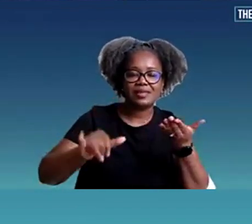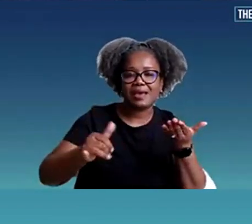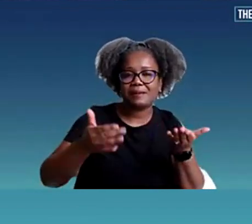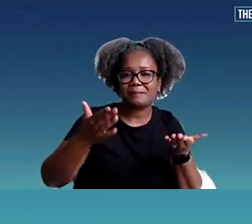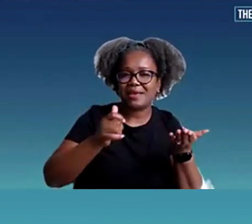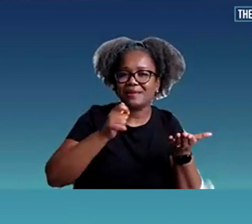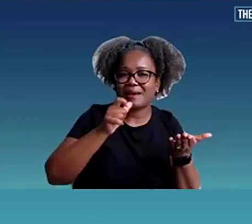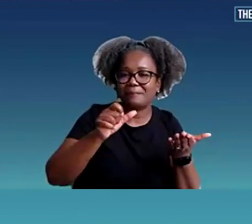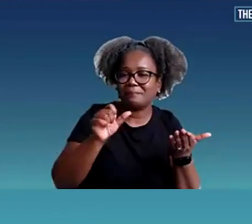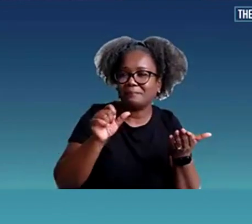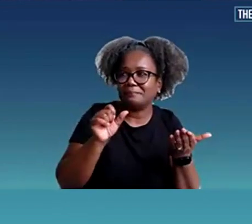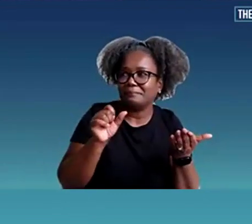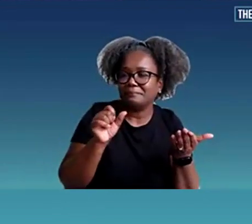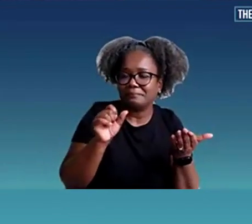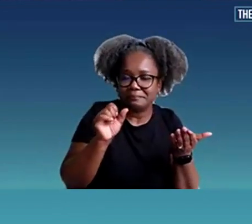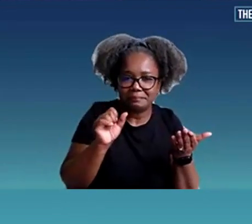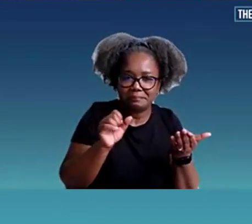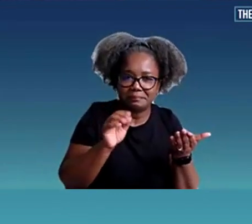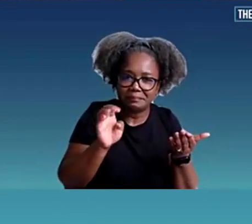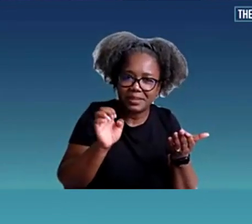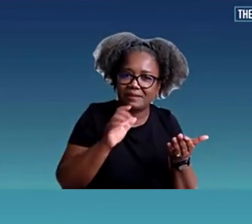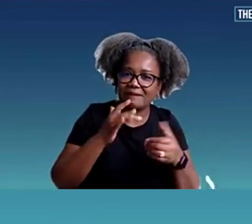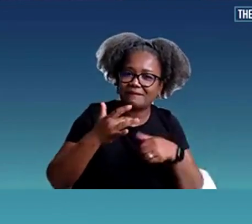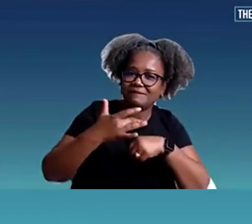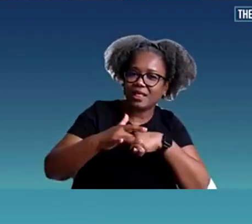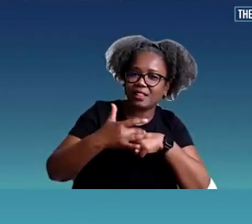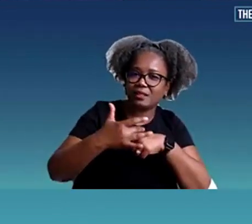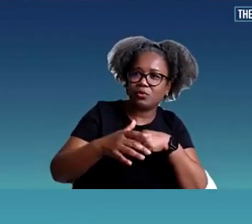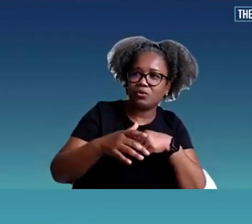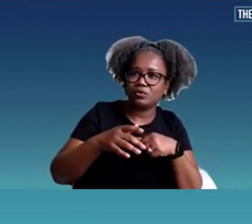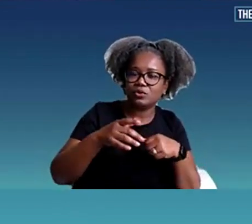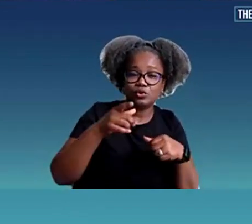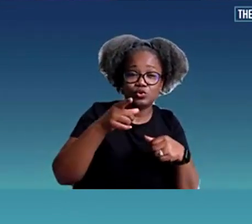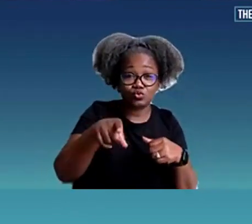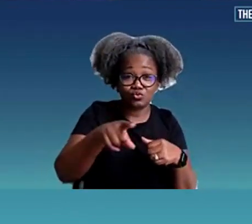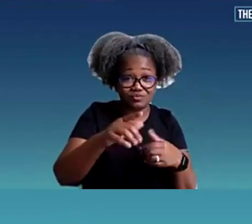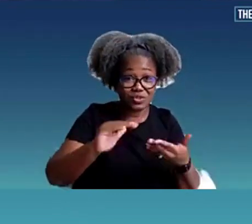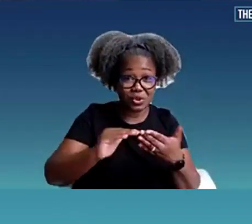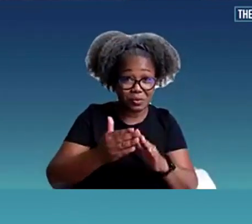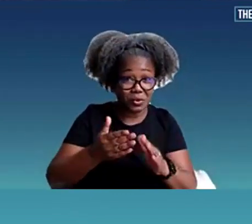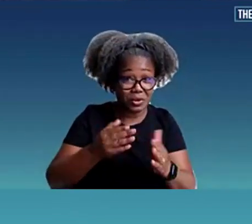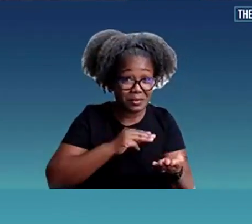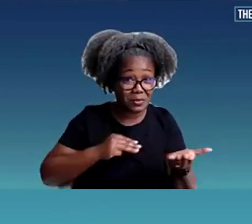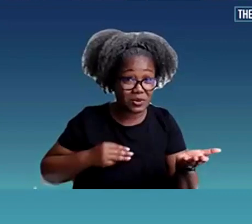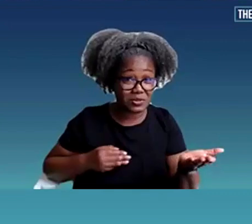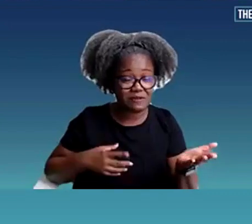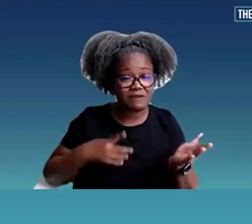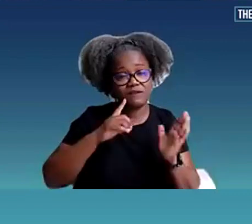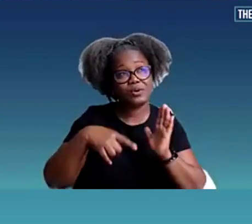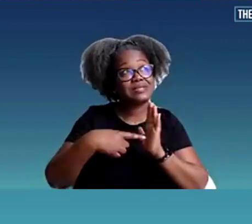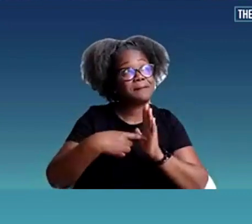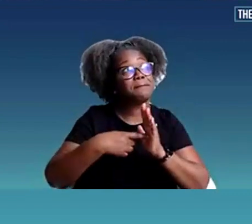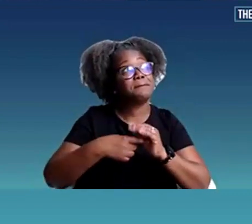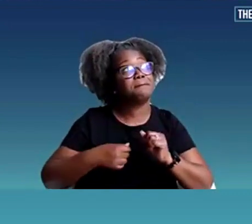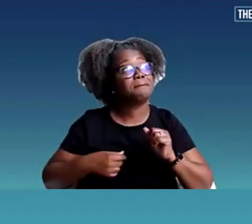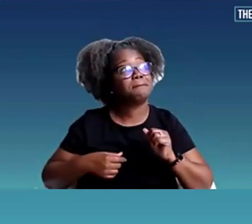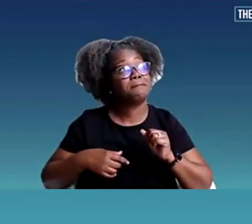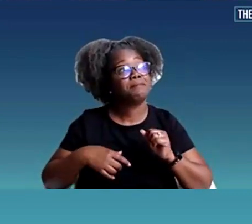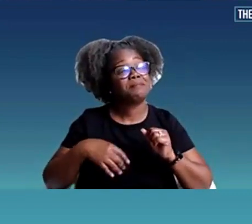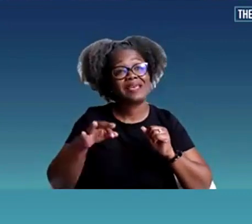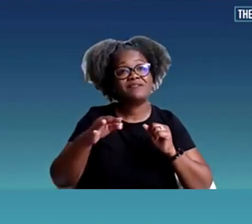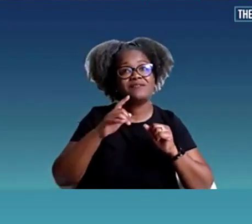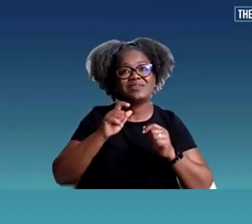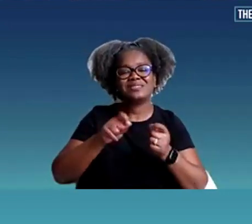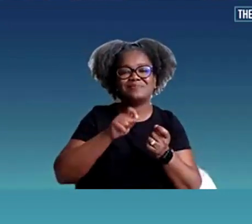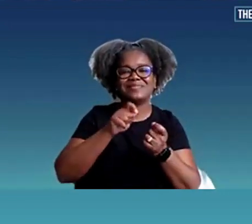to be able to share some of the health system data that might not be available to those community members. So if there's a particular health issues, like